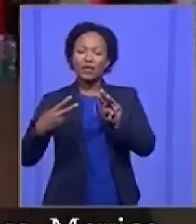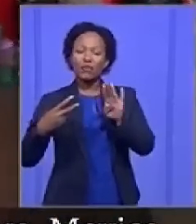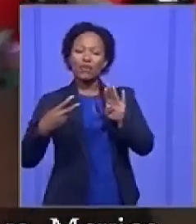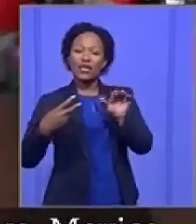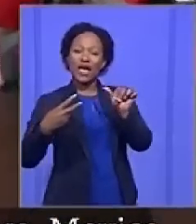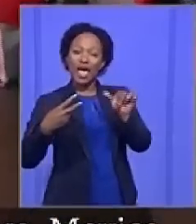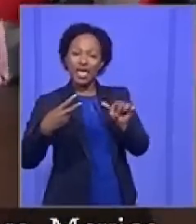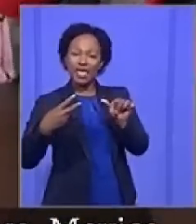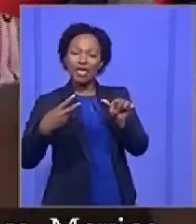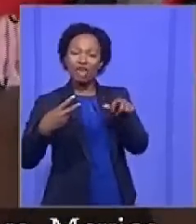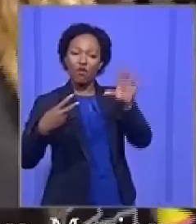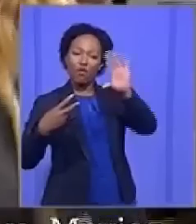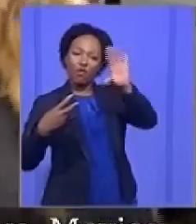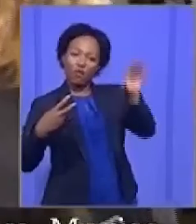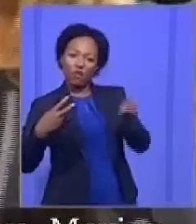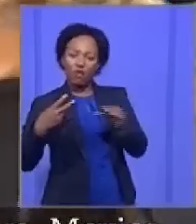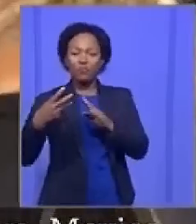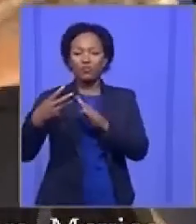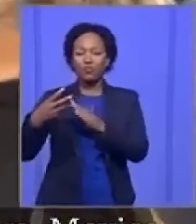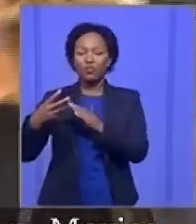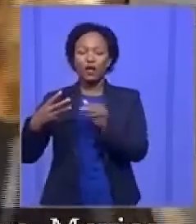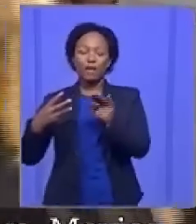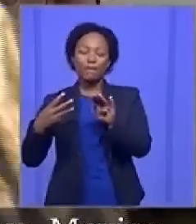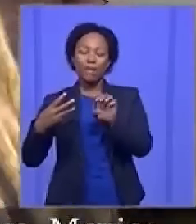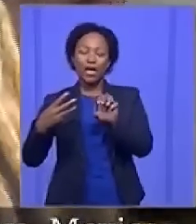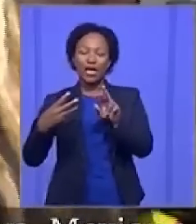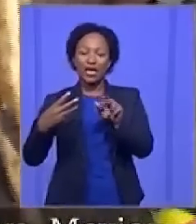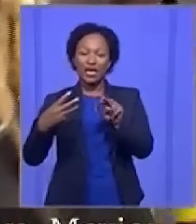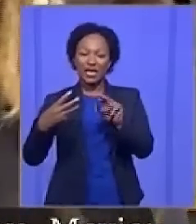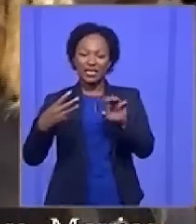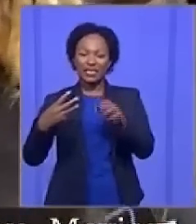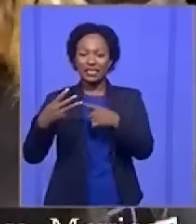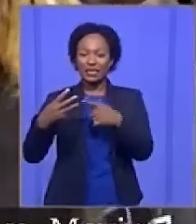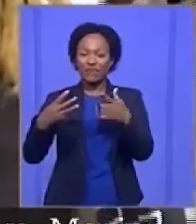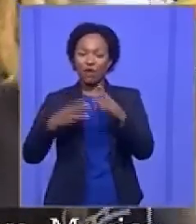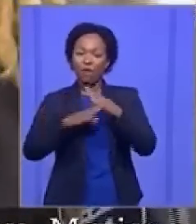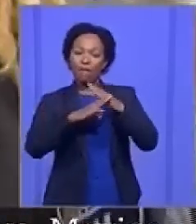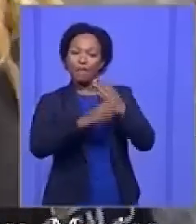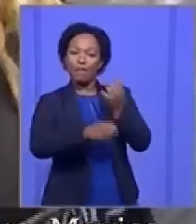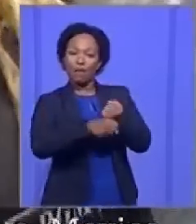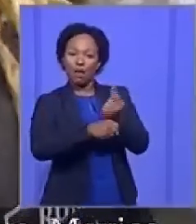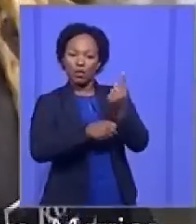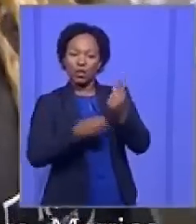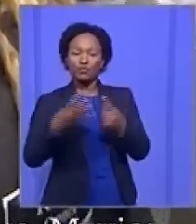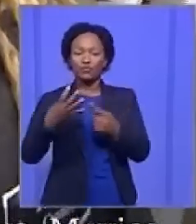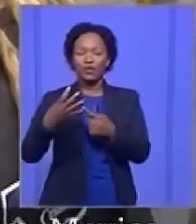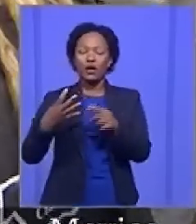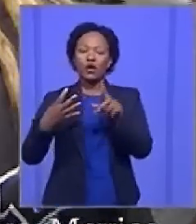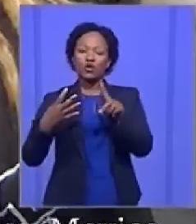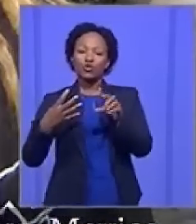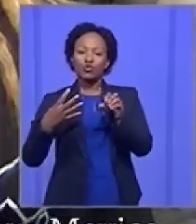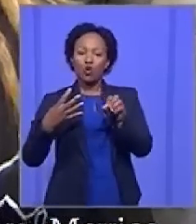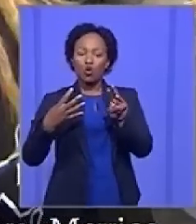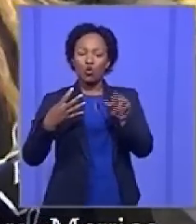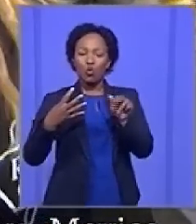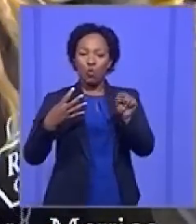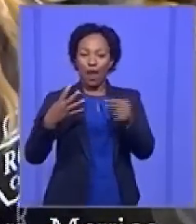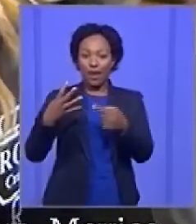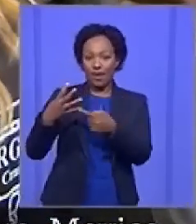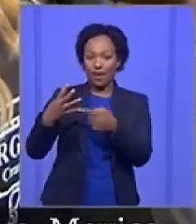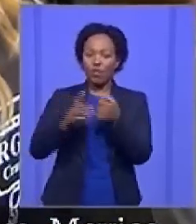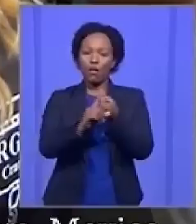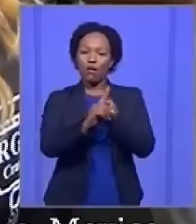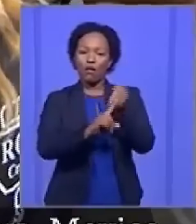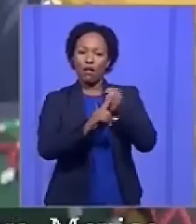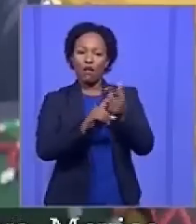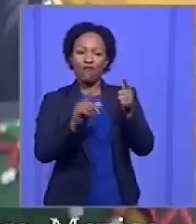Pan African, mme Bernice Ferreira a tla sireletsa sekola sa Gauteng, mo Donwane van Heerden a tla lwanela sekola